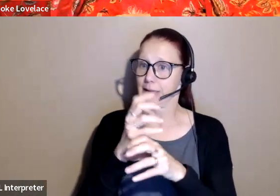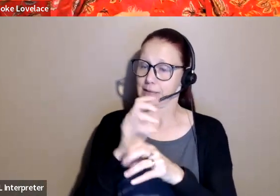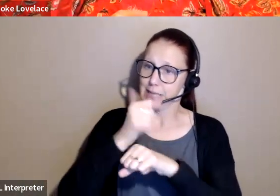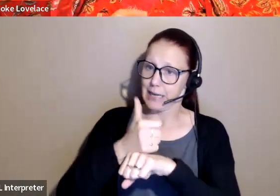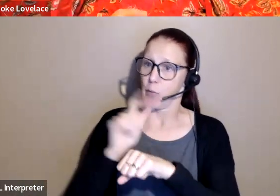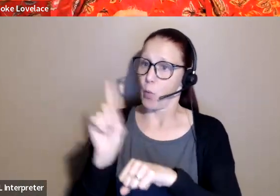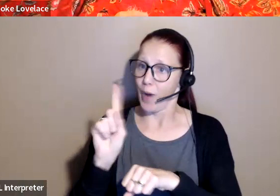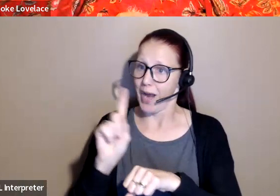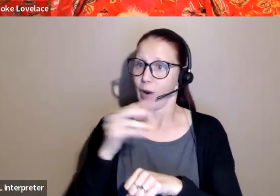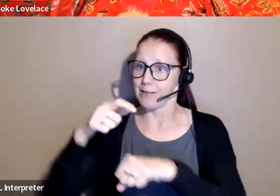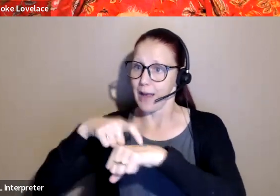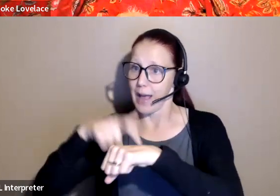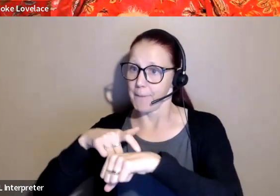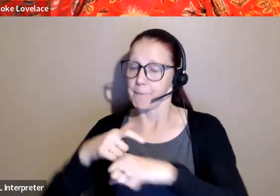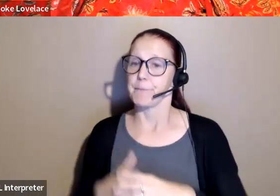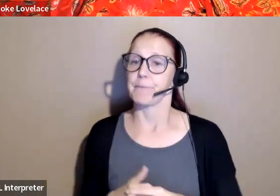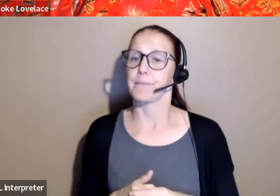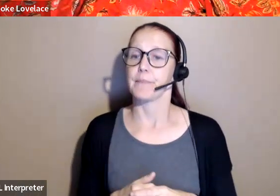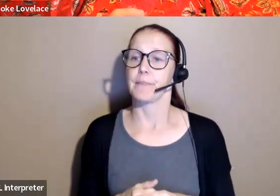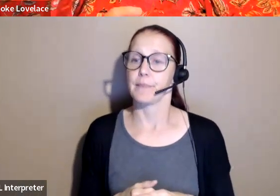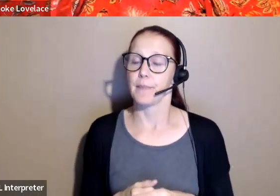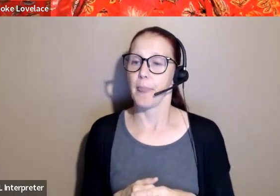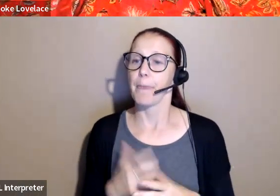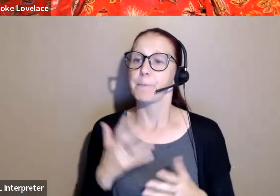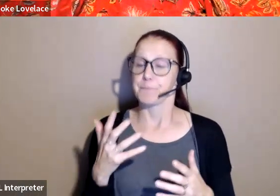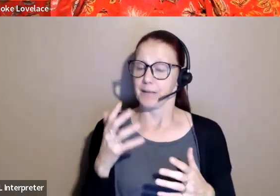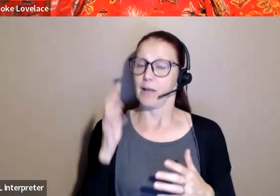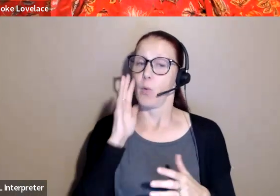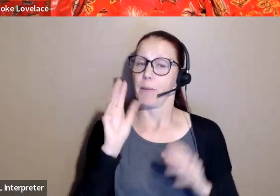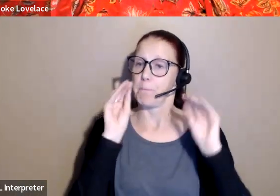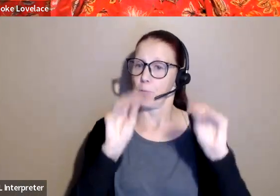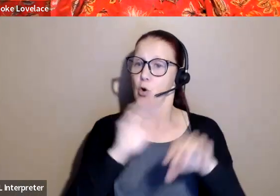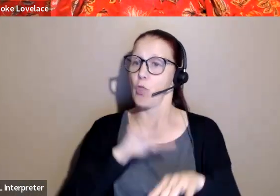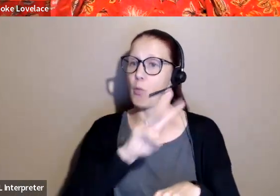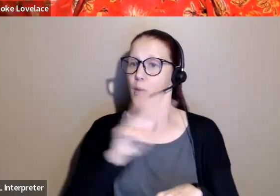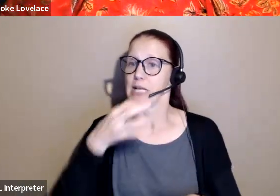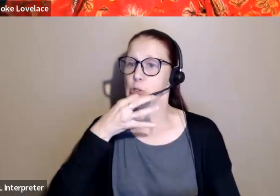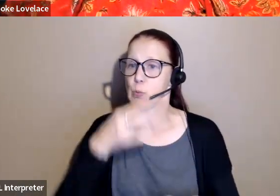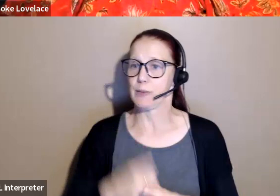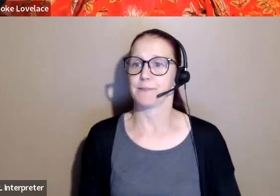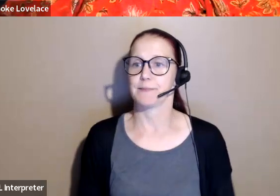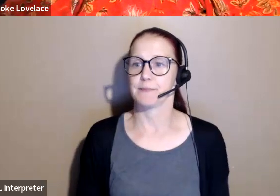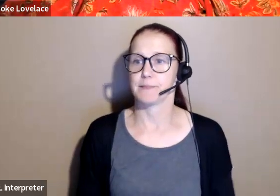and our times finalized, and so those will be on our website soon.